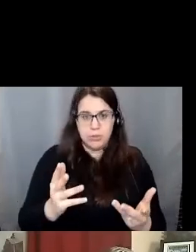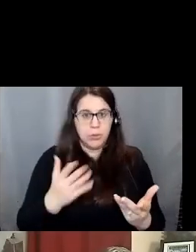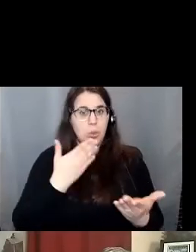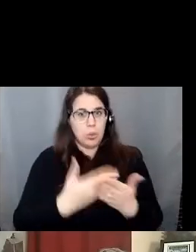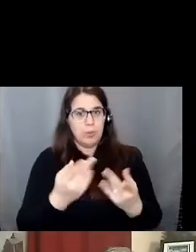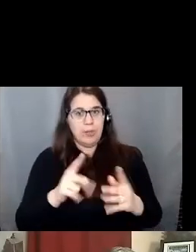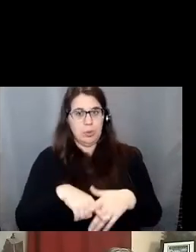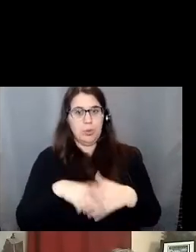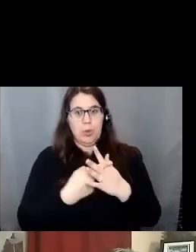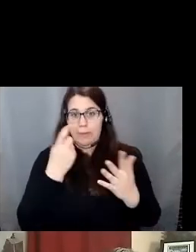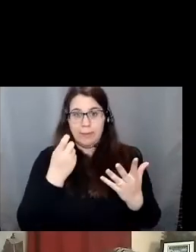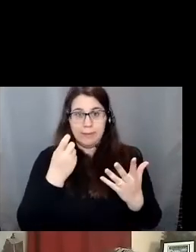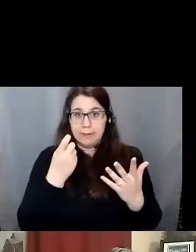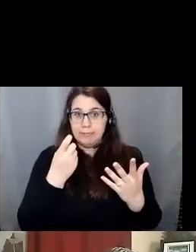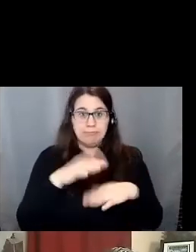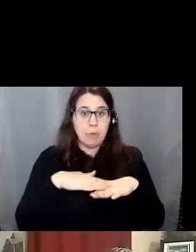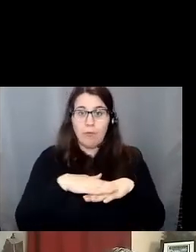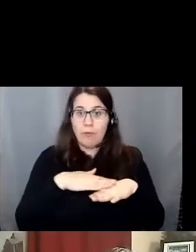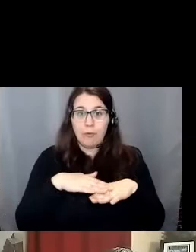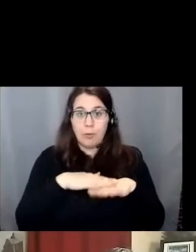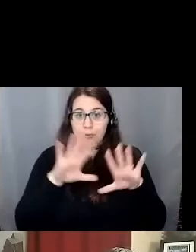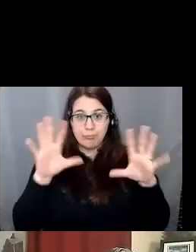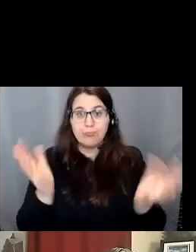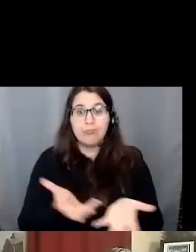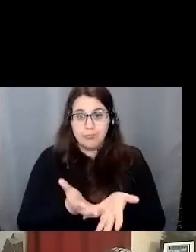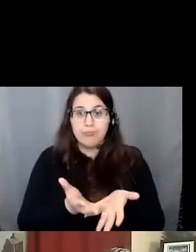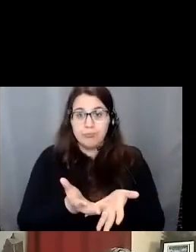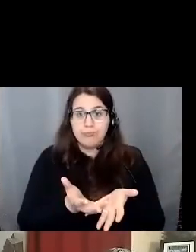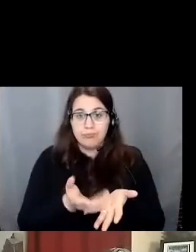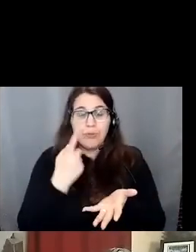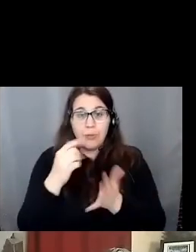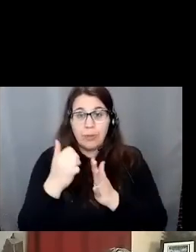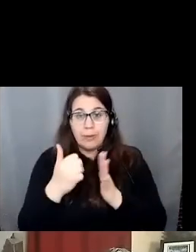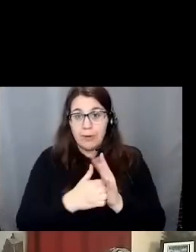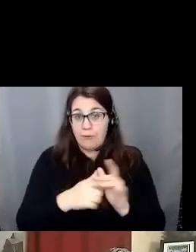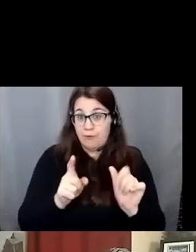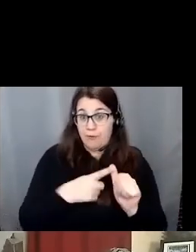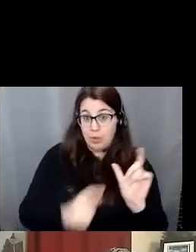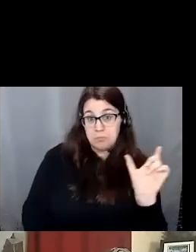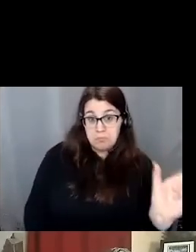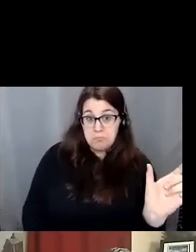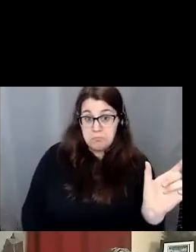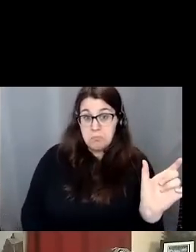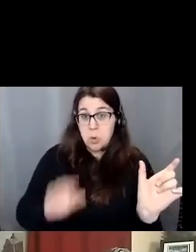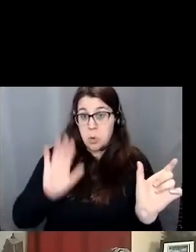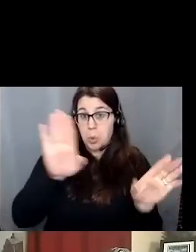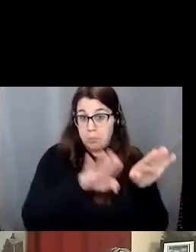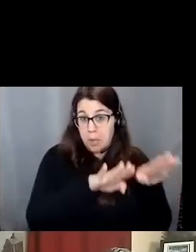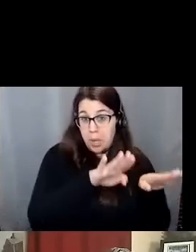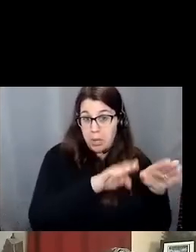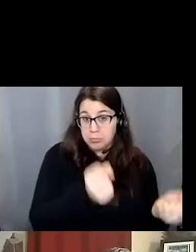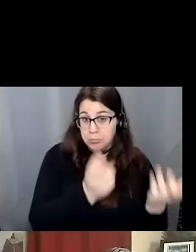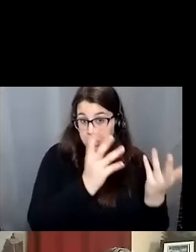it gives you an overview, as it's called, of the account. The first tile is your balance, total balance, which here is showing